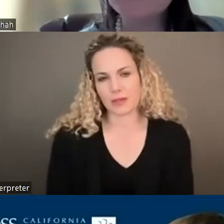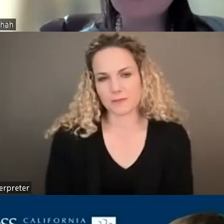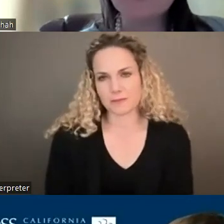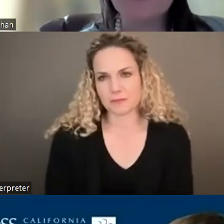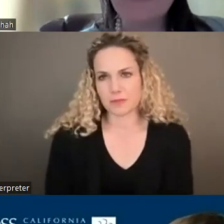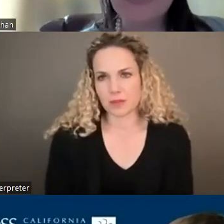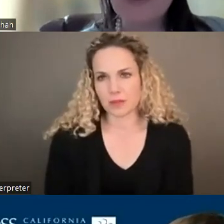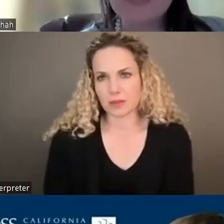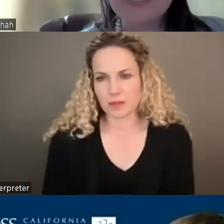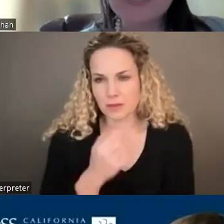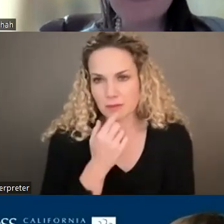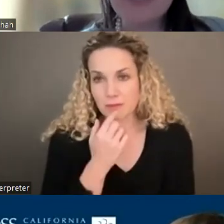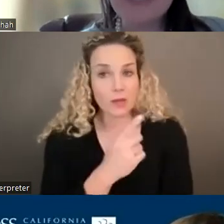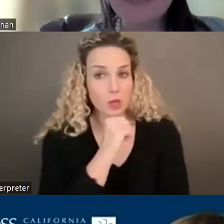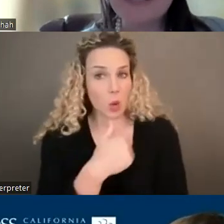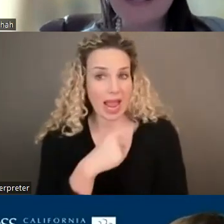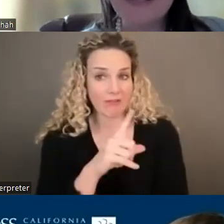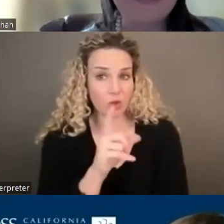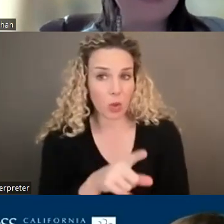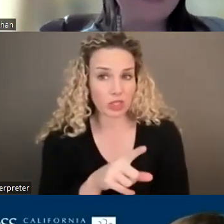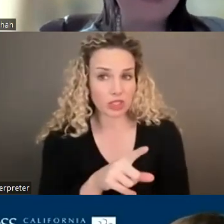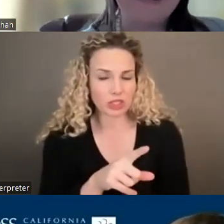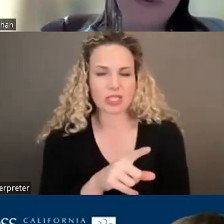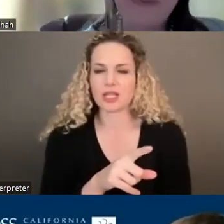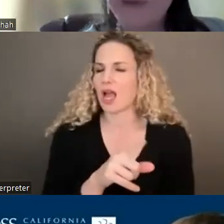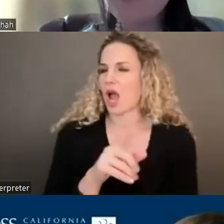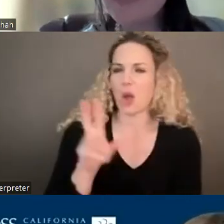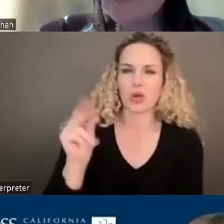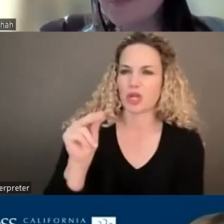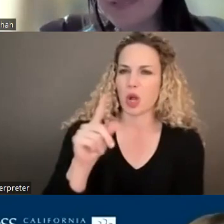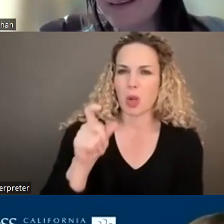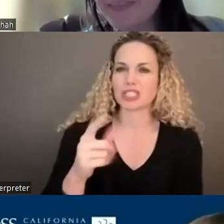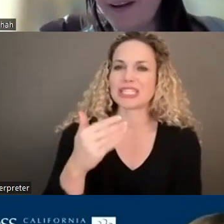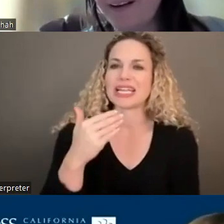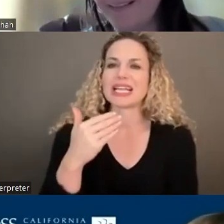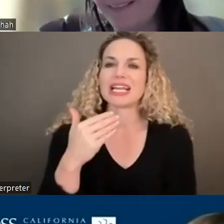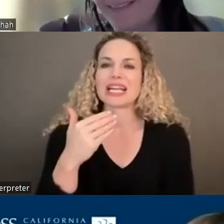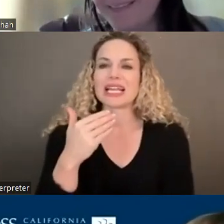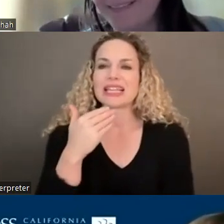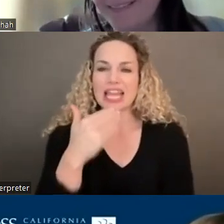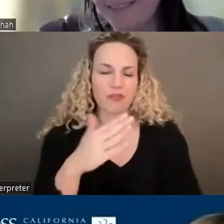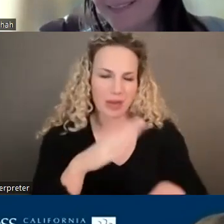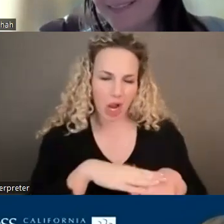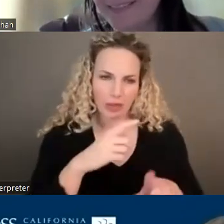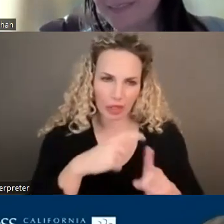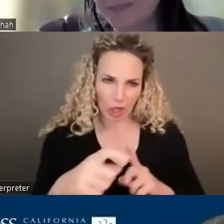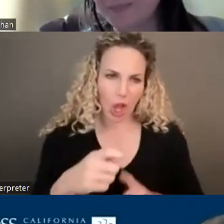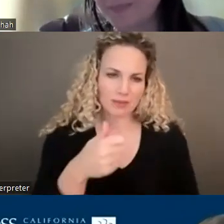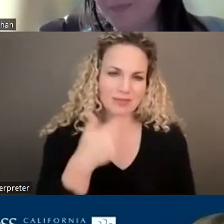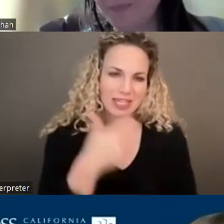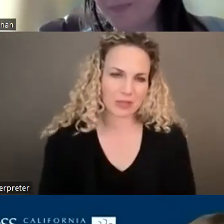You said you don't have any questions, Laverne? No, no questions. Okay, well, thank you for being on the call.